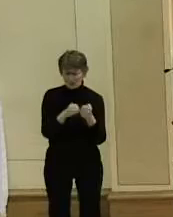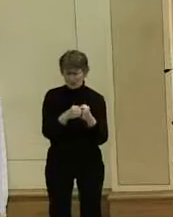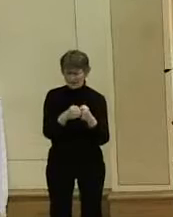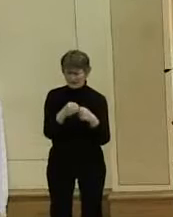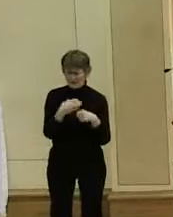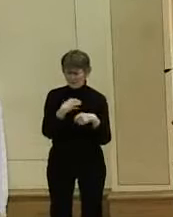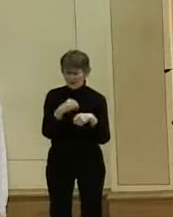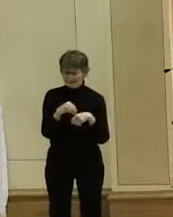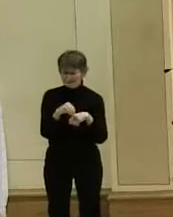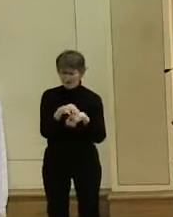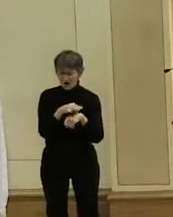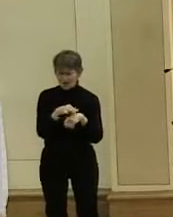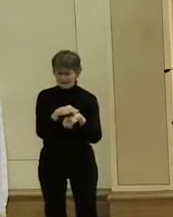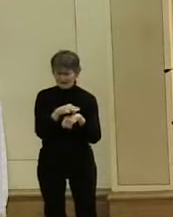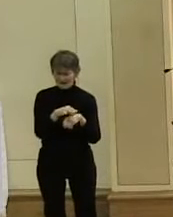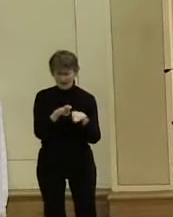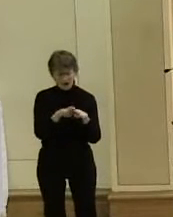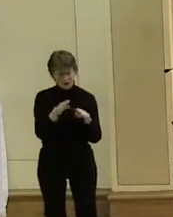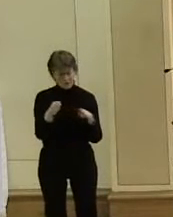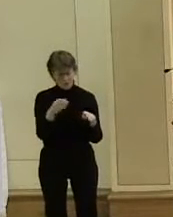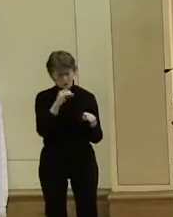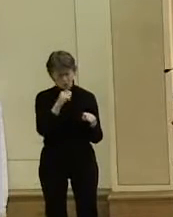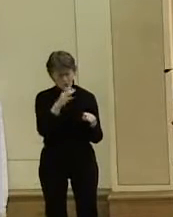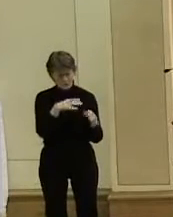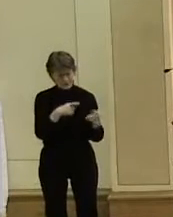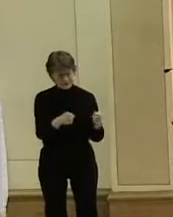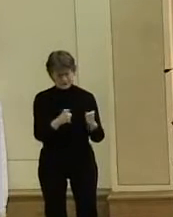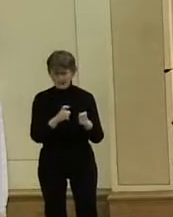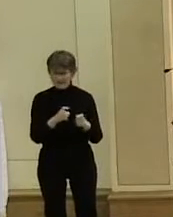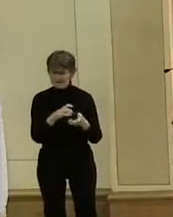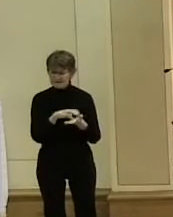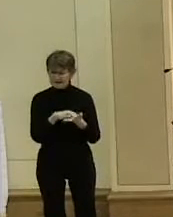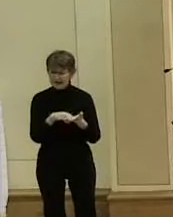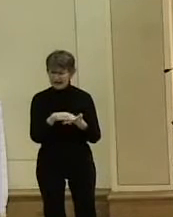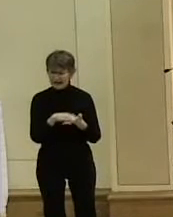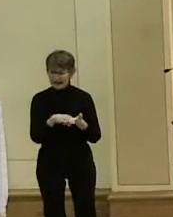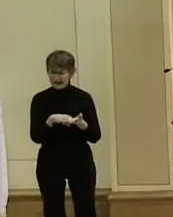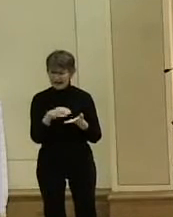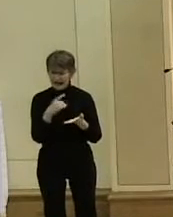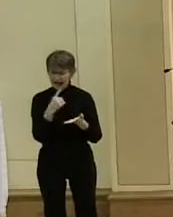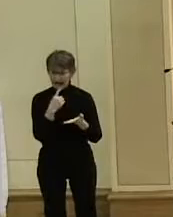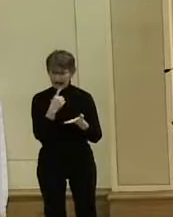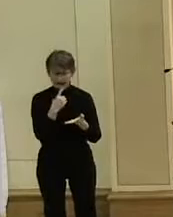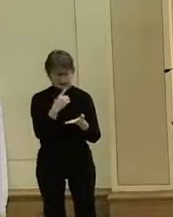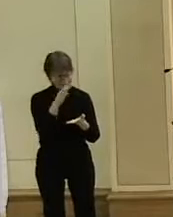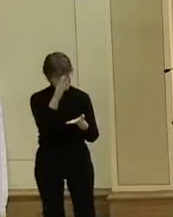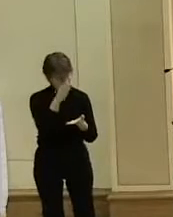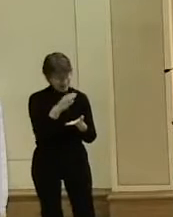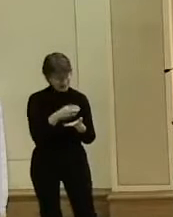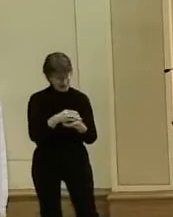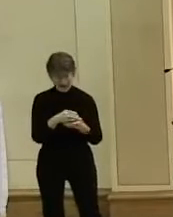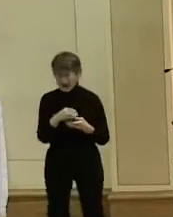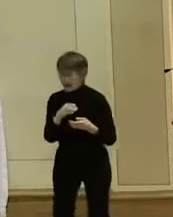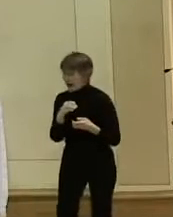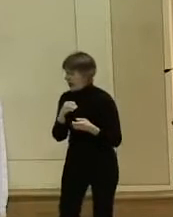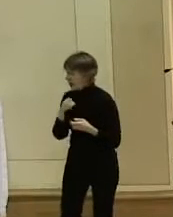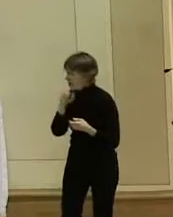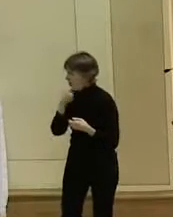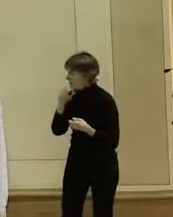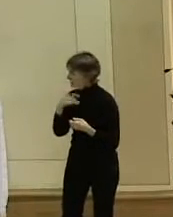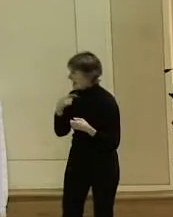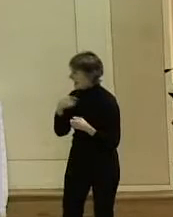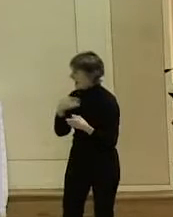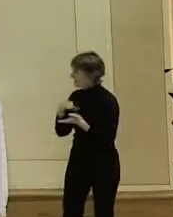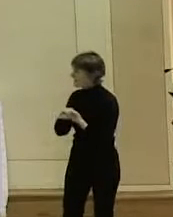about? And I open up the door and I go, hi. And she goes, hi, Father. I have a red velvet cake for